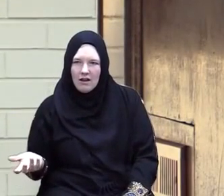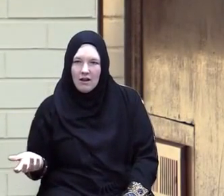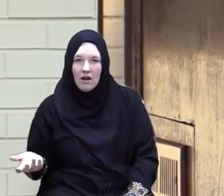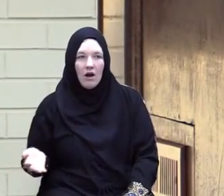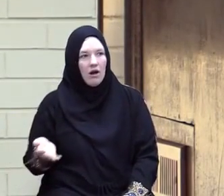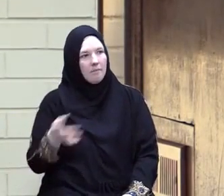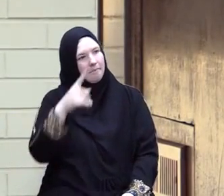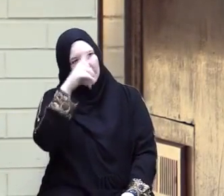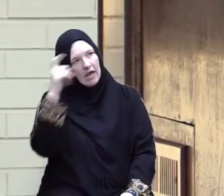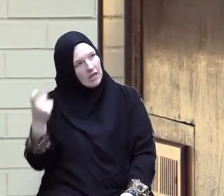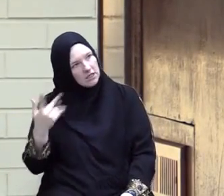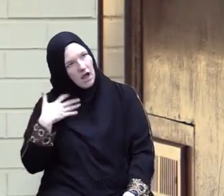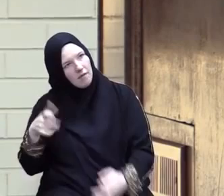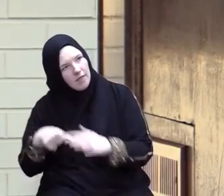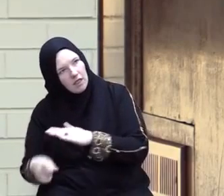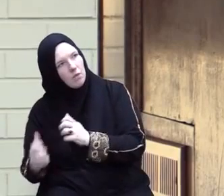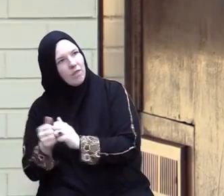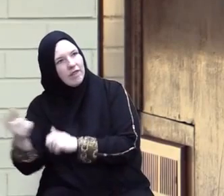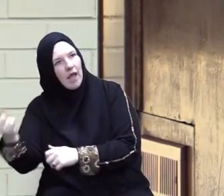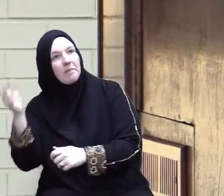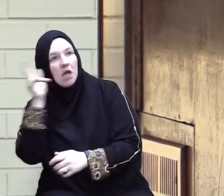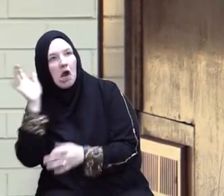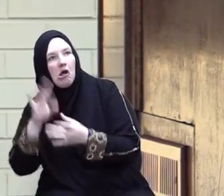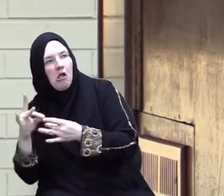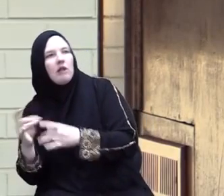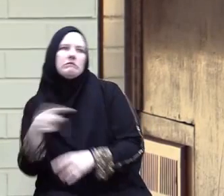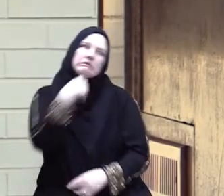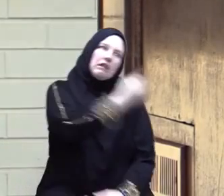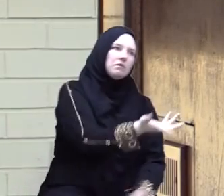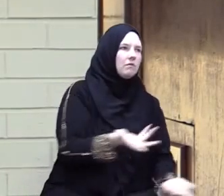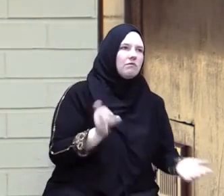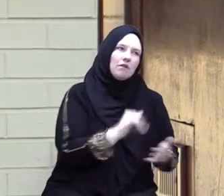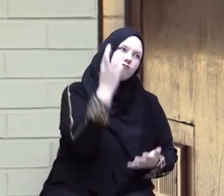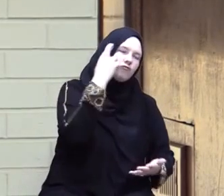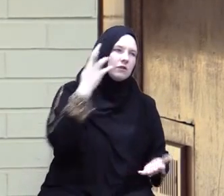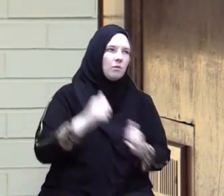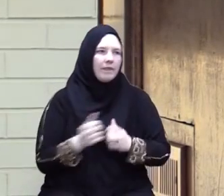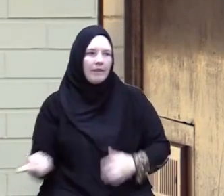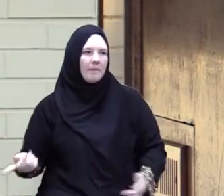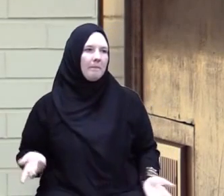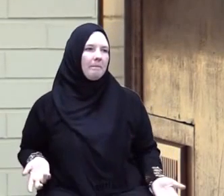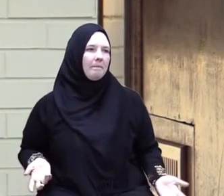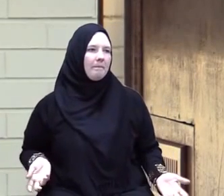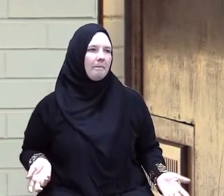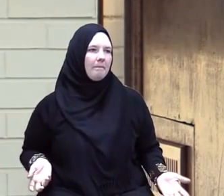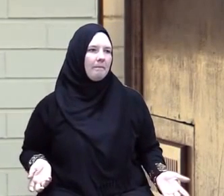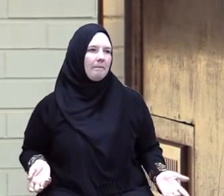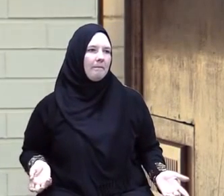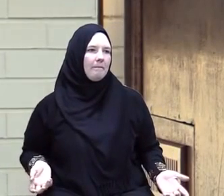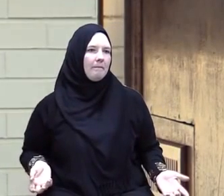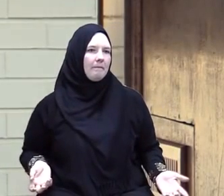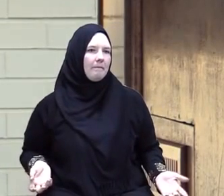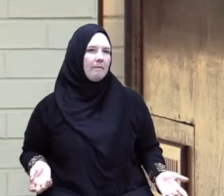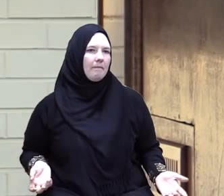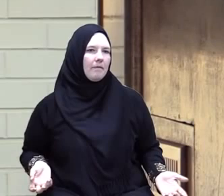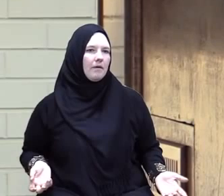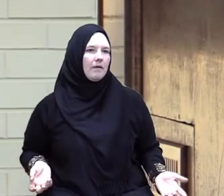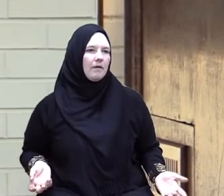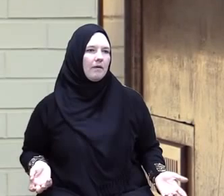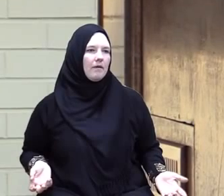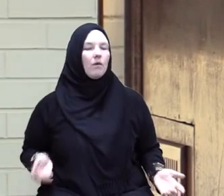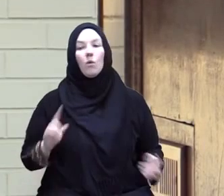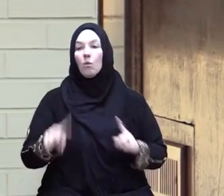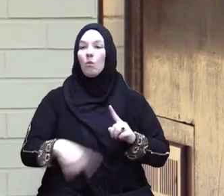Himself, and I want you to listen to this, Allahu yastahzi'u bihim. When